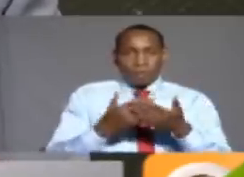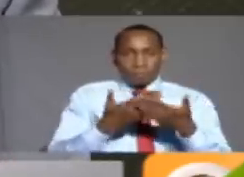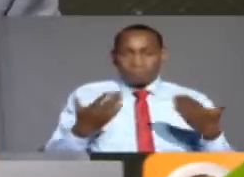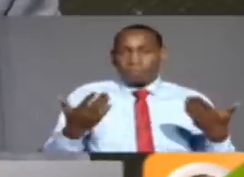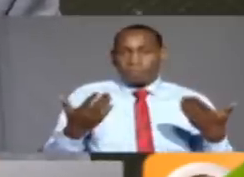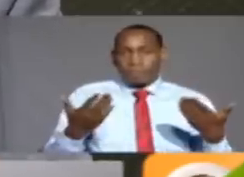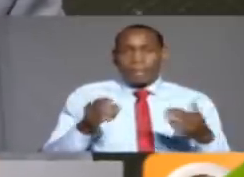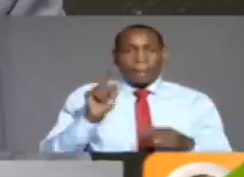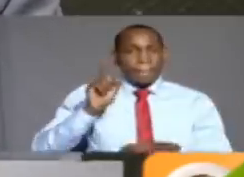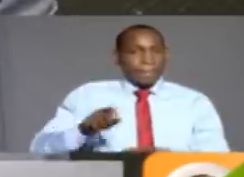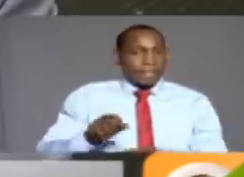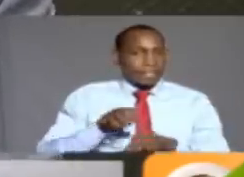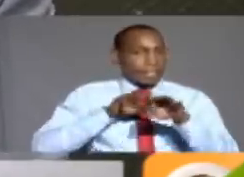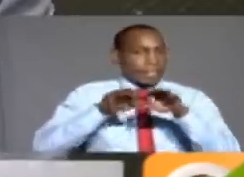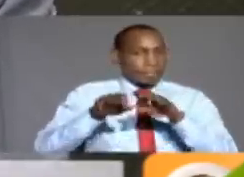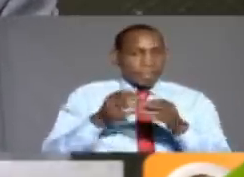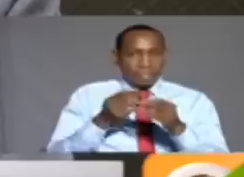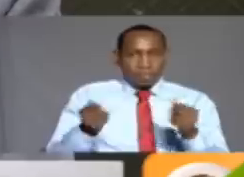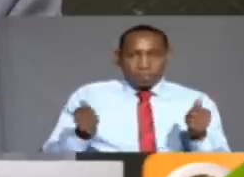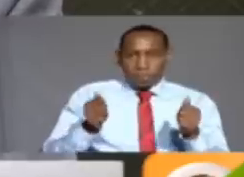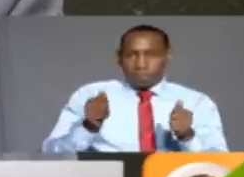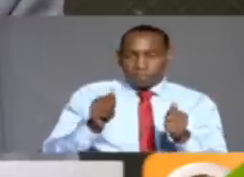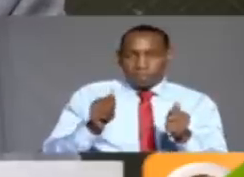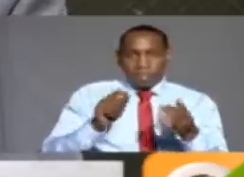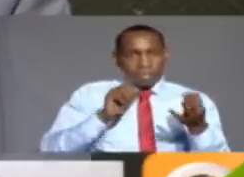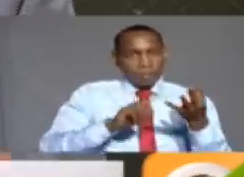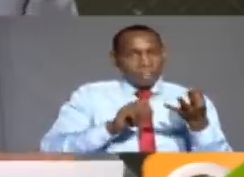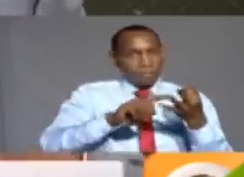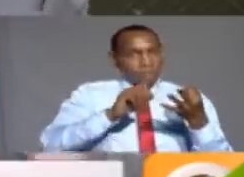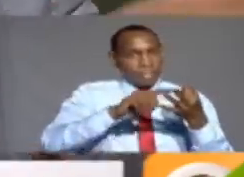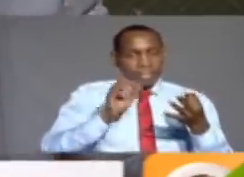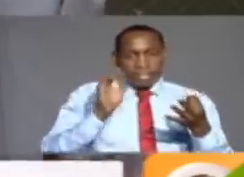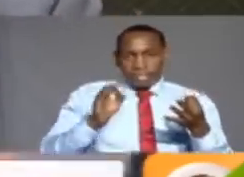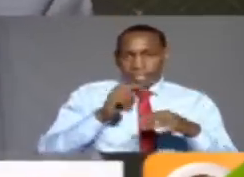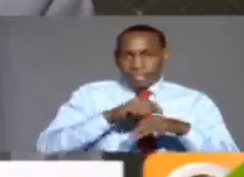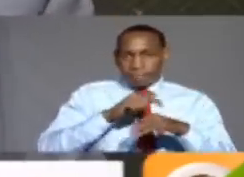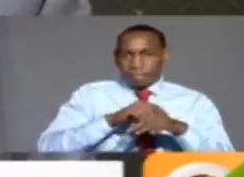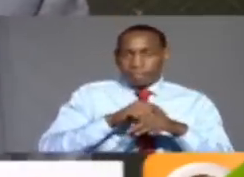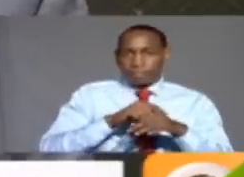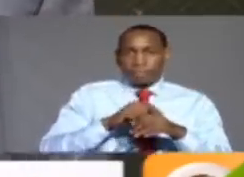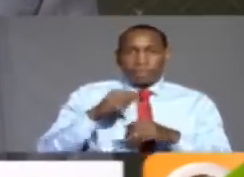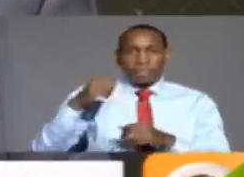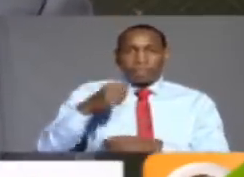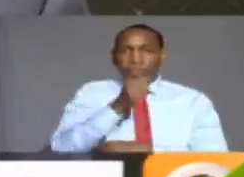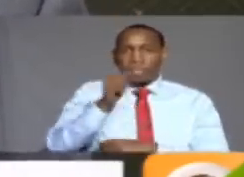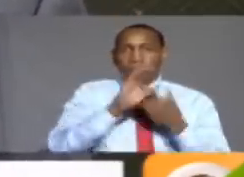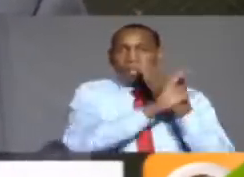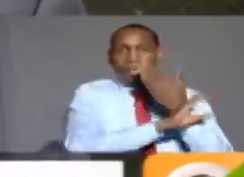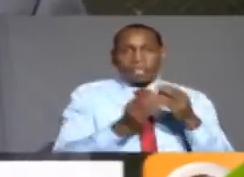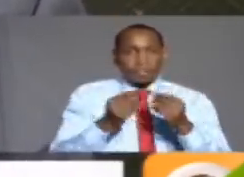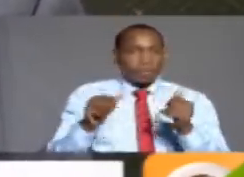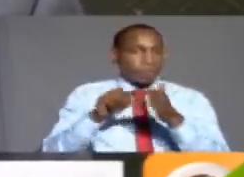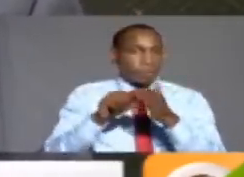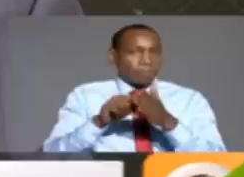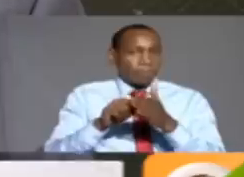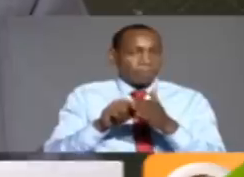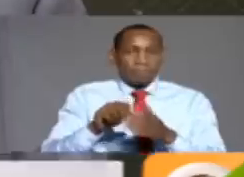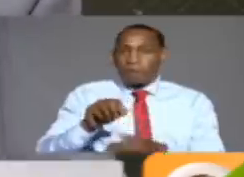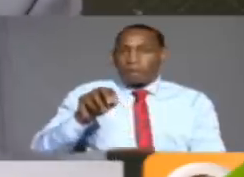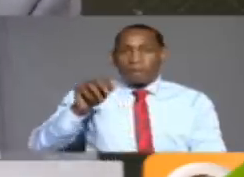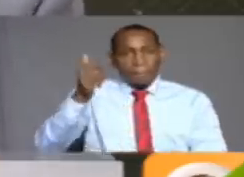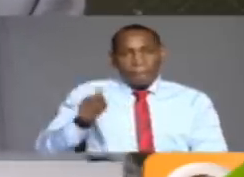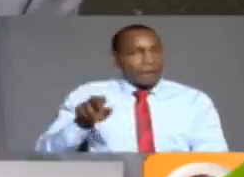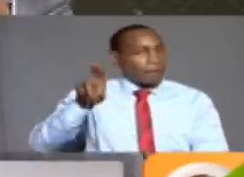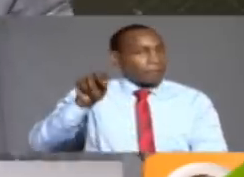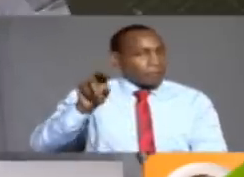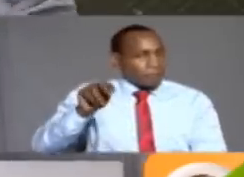need to be put in perspective. Is the solution for that, well, if I go and roam all over the country, have I solved that problem? Absolutely no.